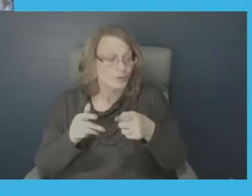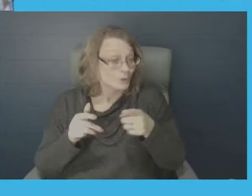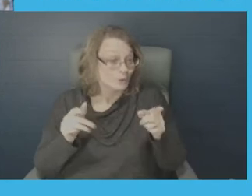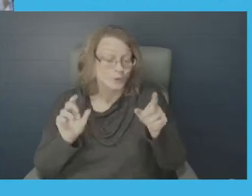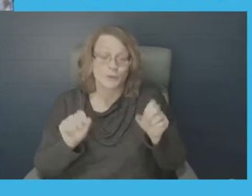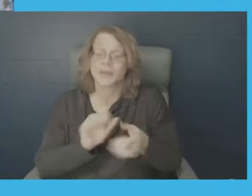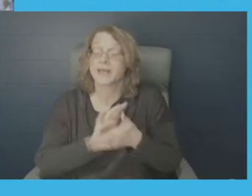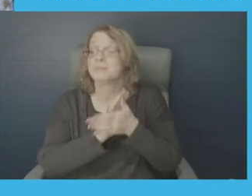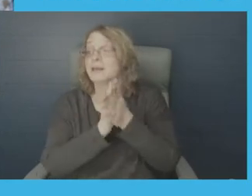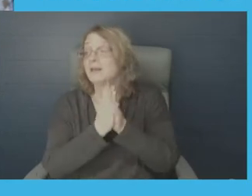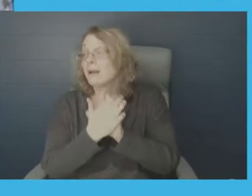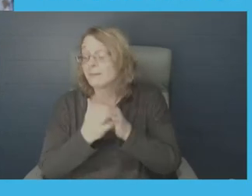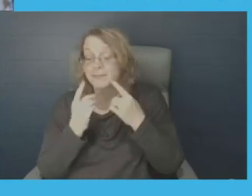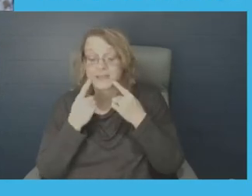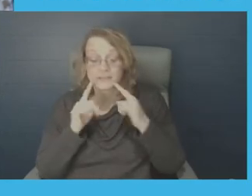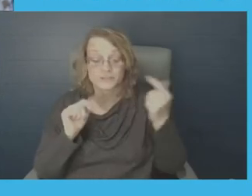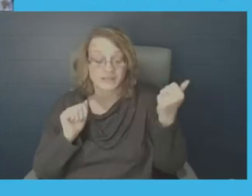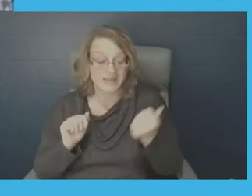in America,